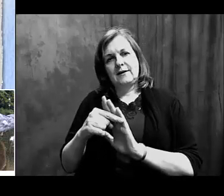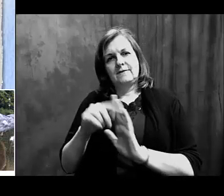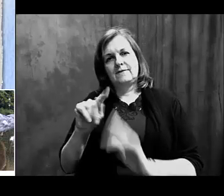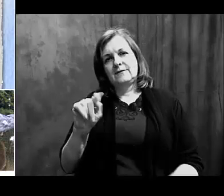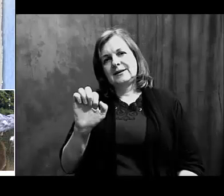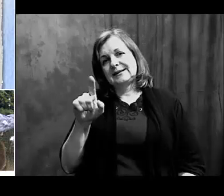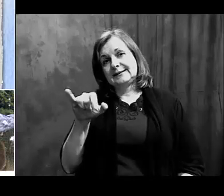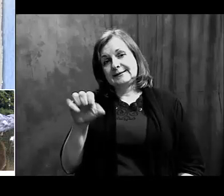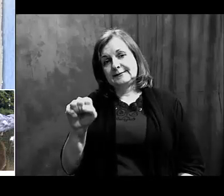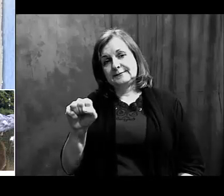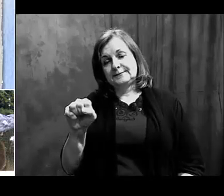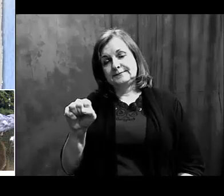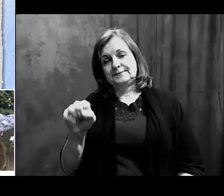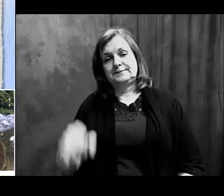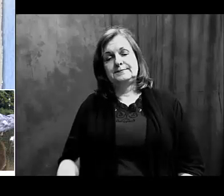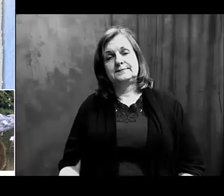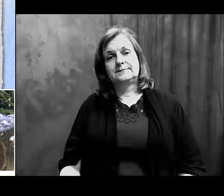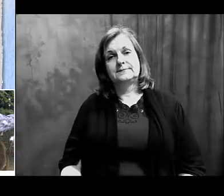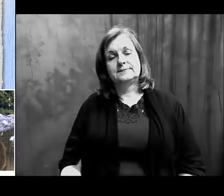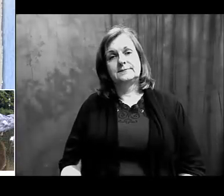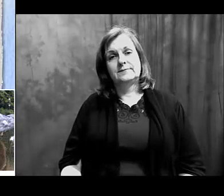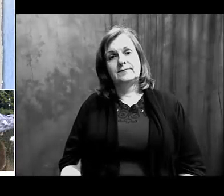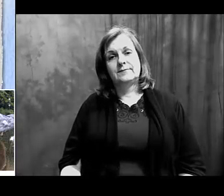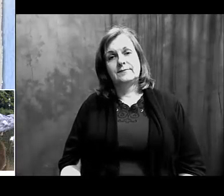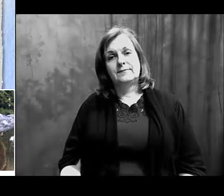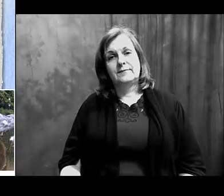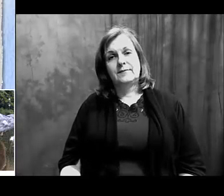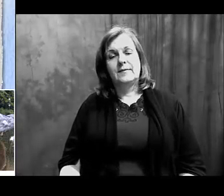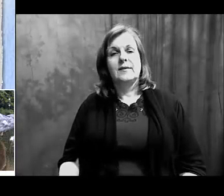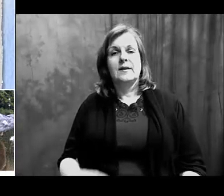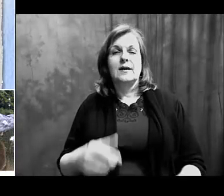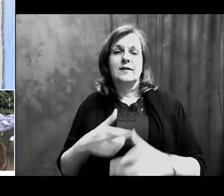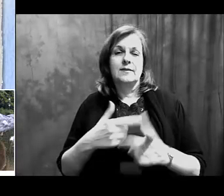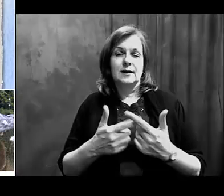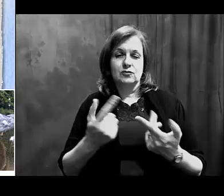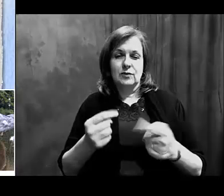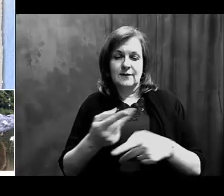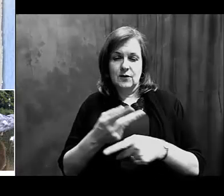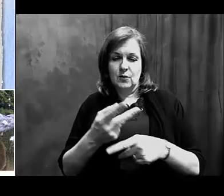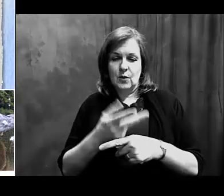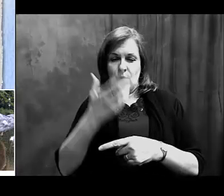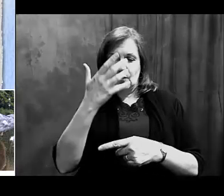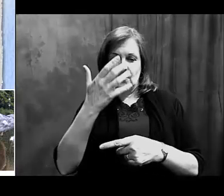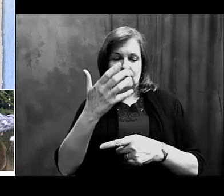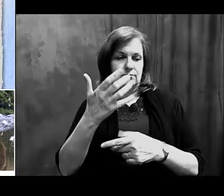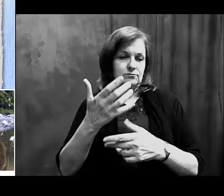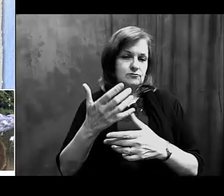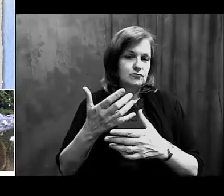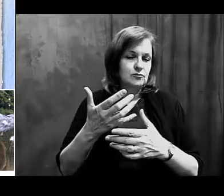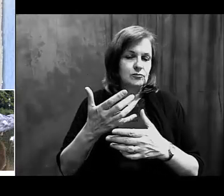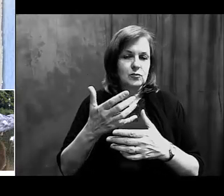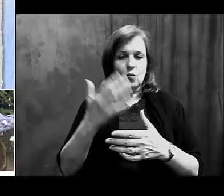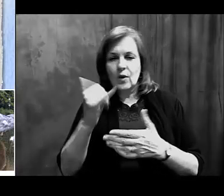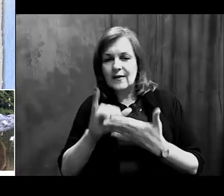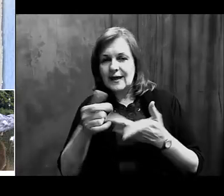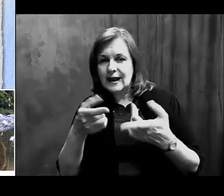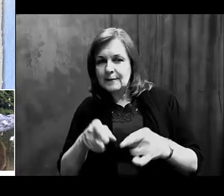is trying to find the ultimate source for a lot of these organisms of